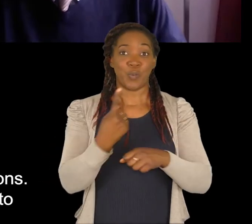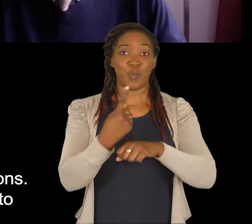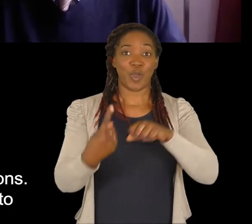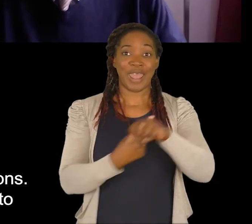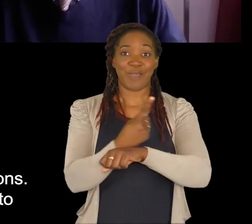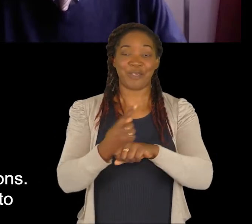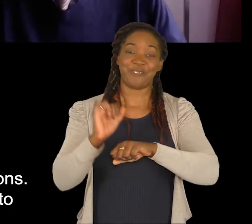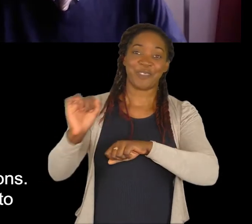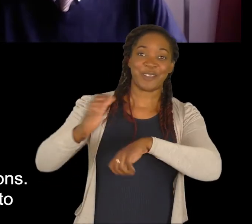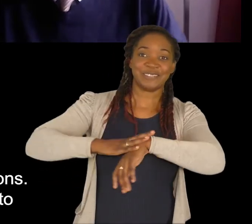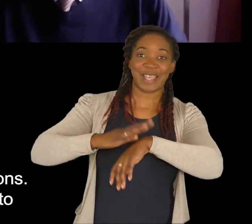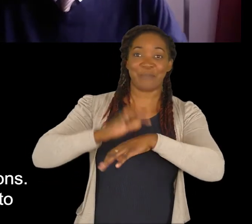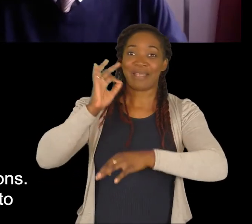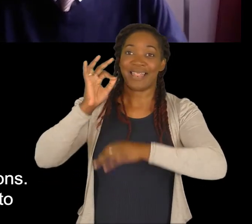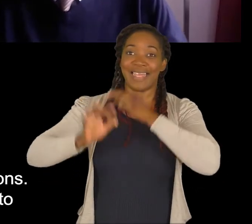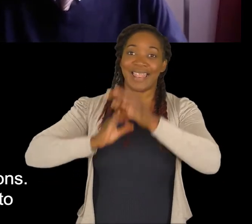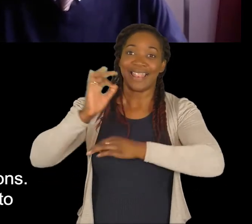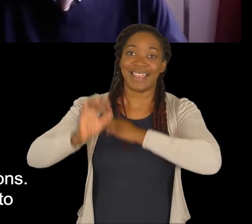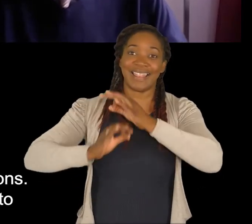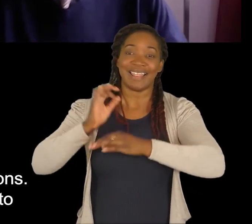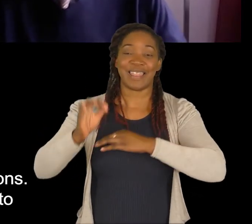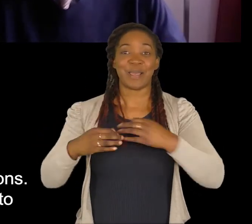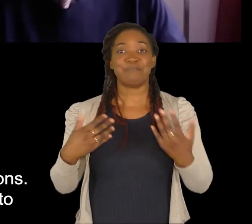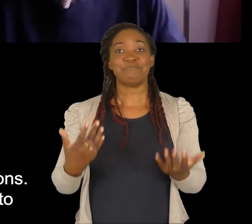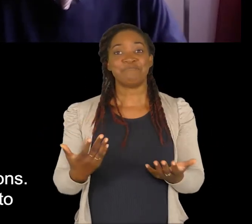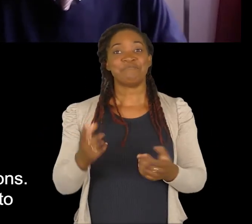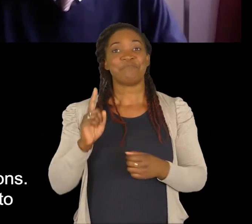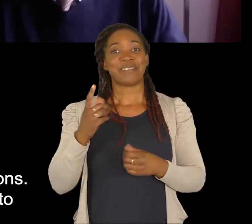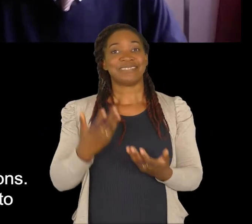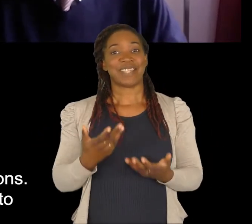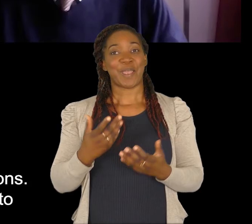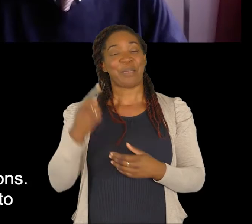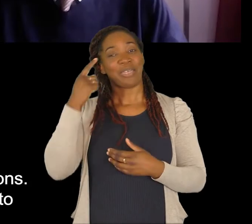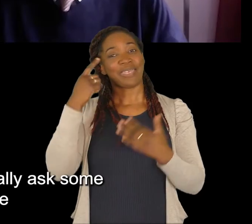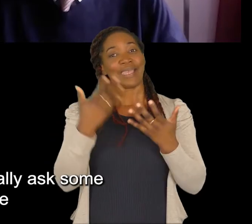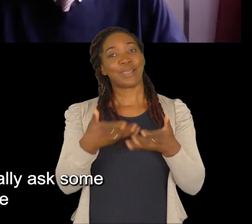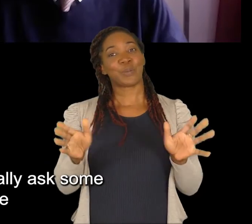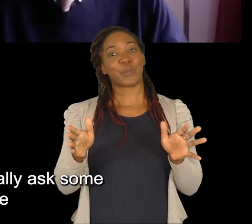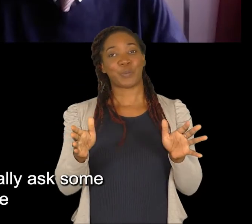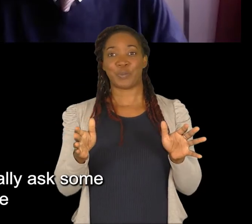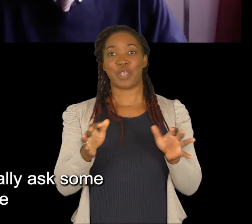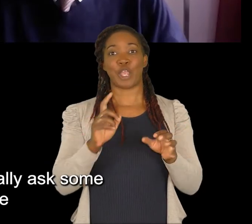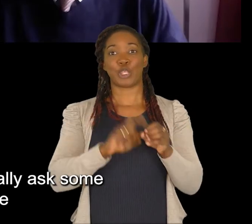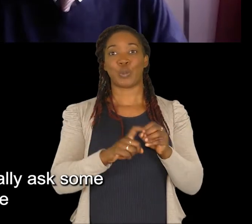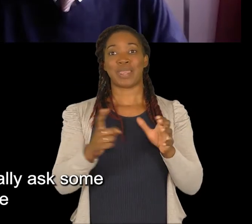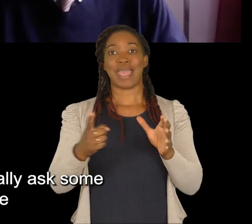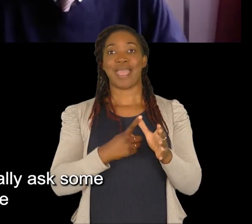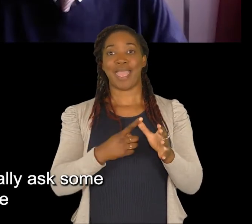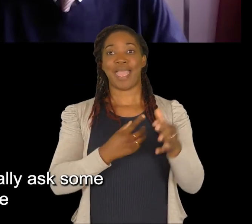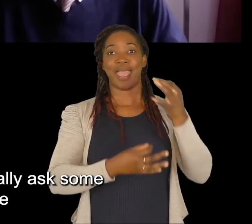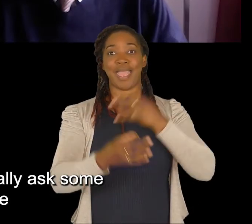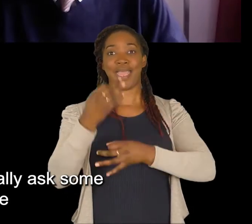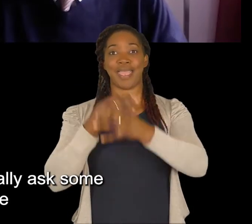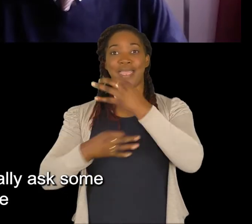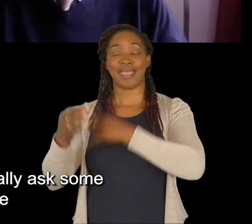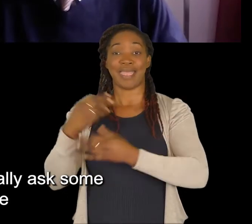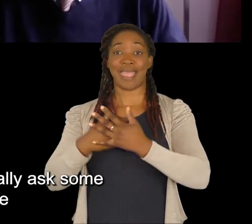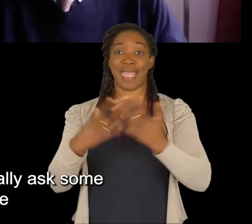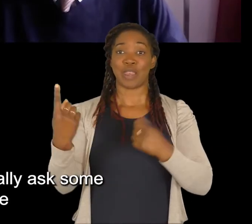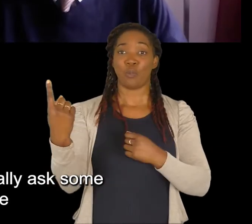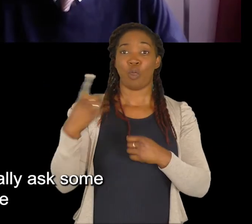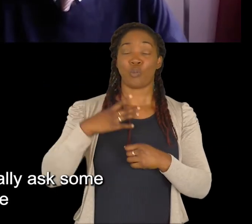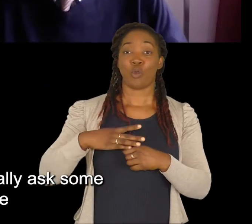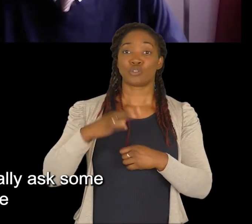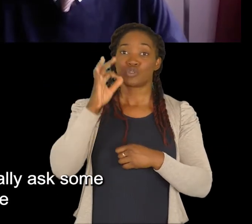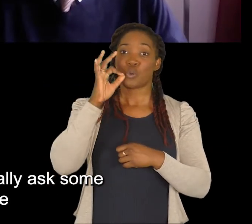time, Hardeep, and ask you lots more questions. But what I'd like to do is I'd like to open our Q&A now to anybody who wants